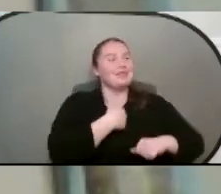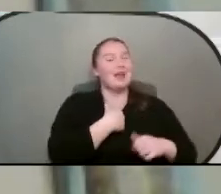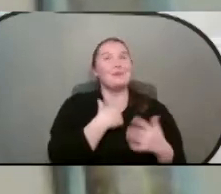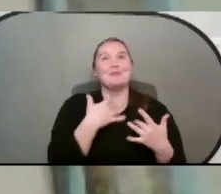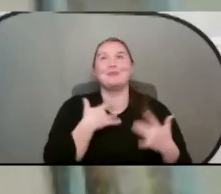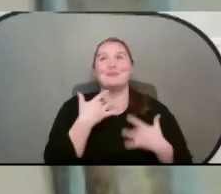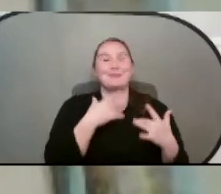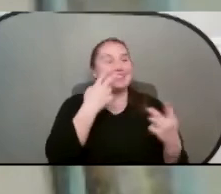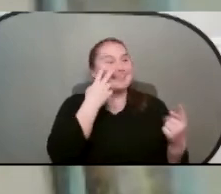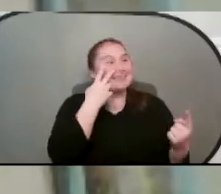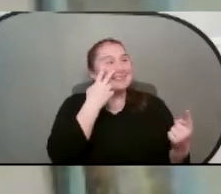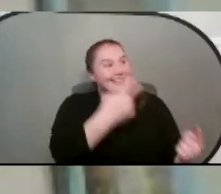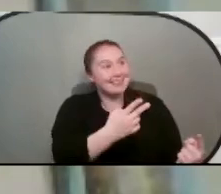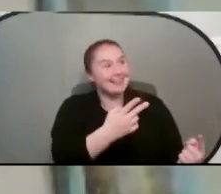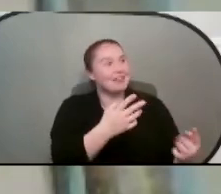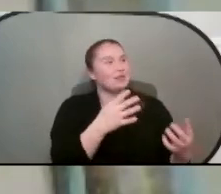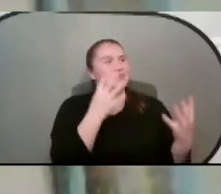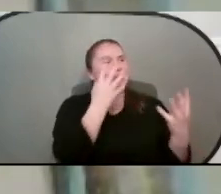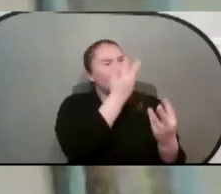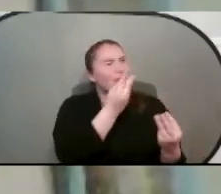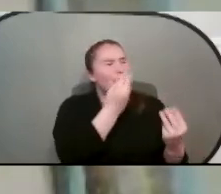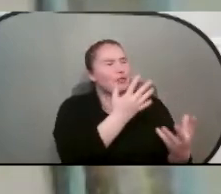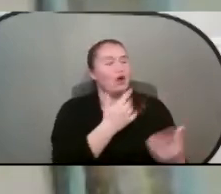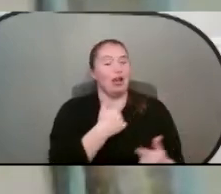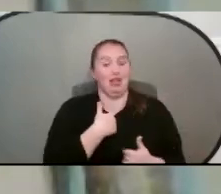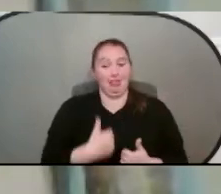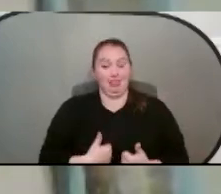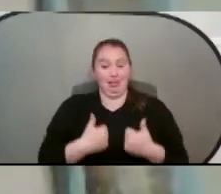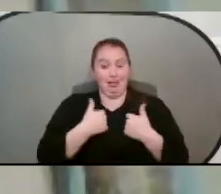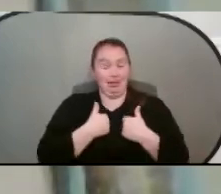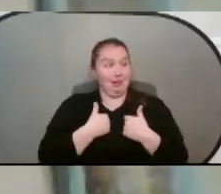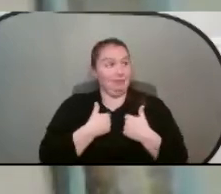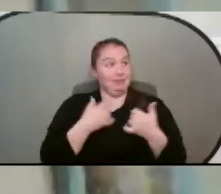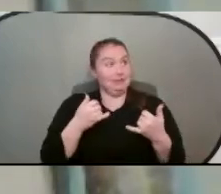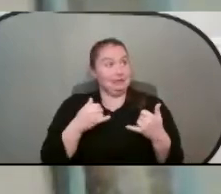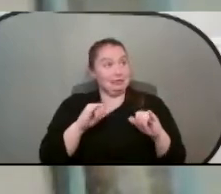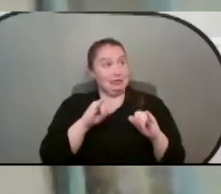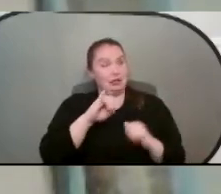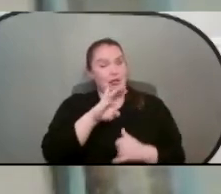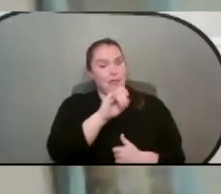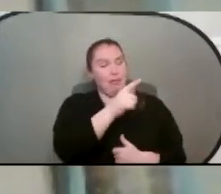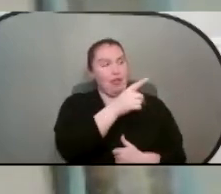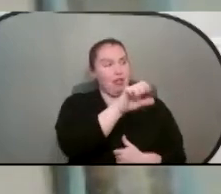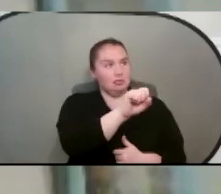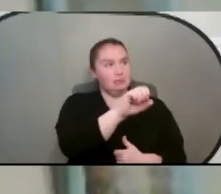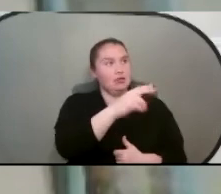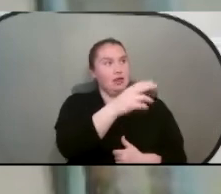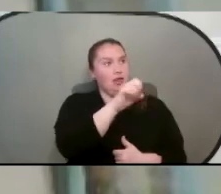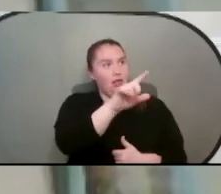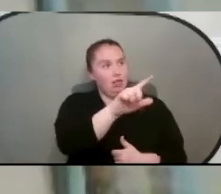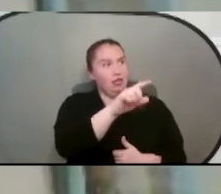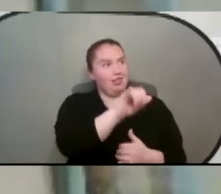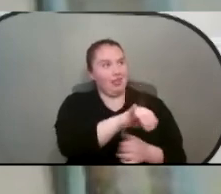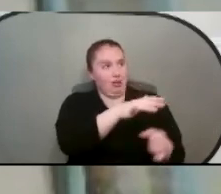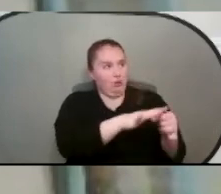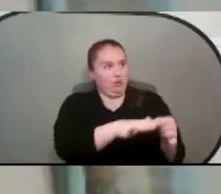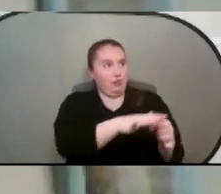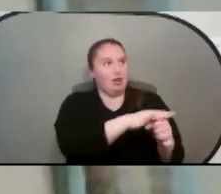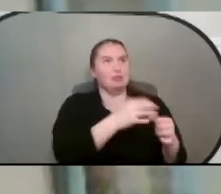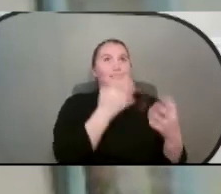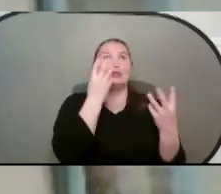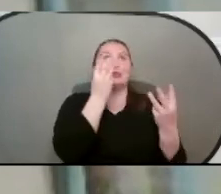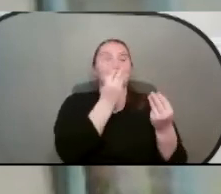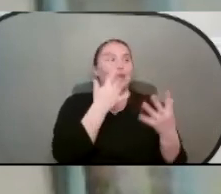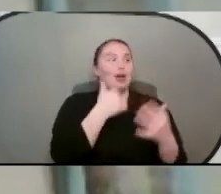beautiful. It beautifies the neighborhood. I live in still currently in the Bell Seals area and it's just beautiful. And I